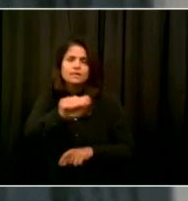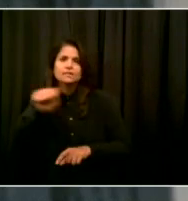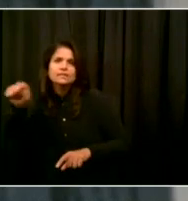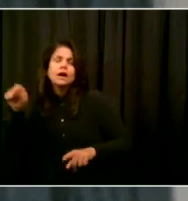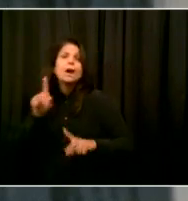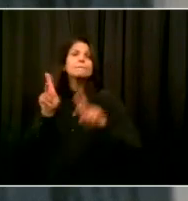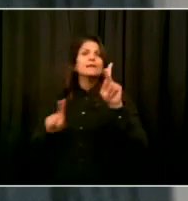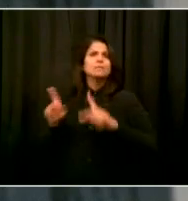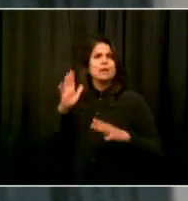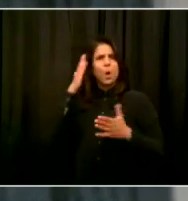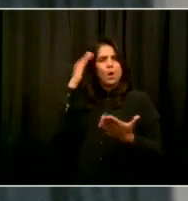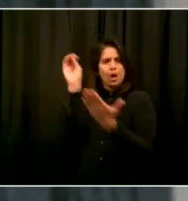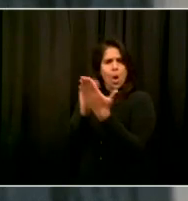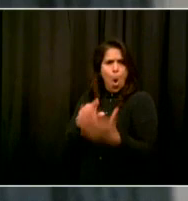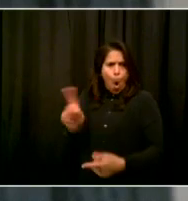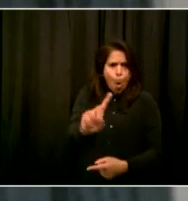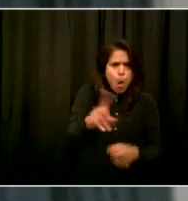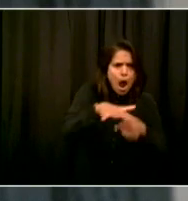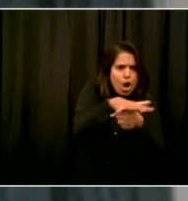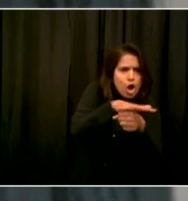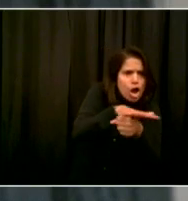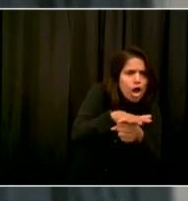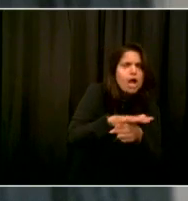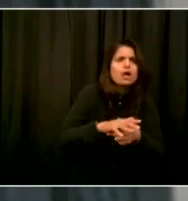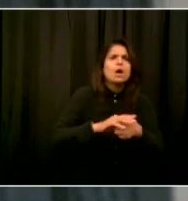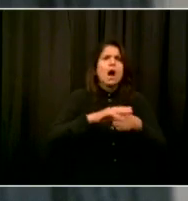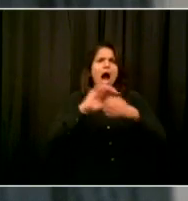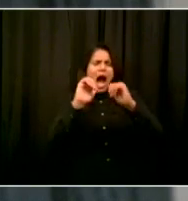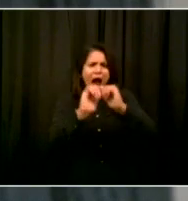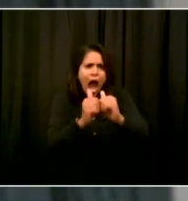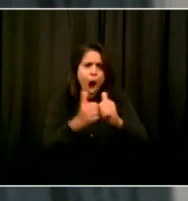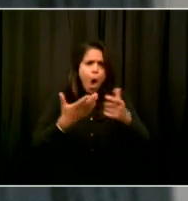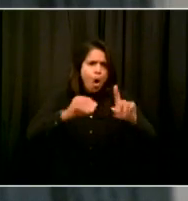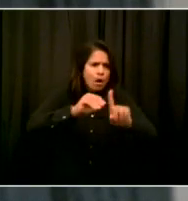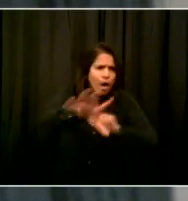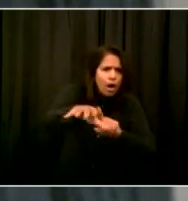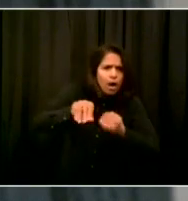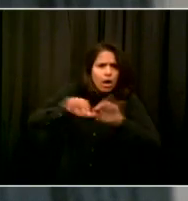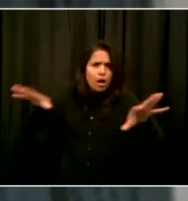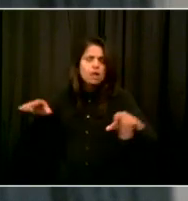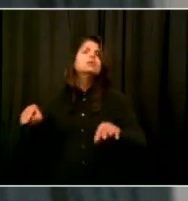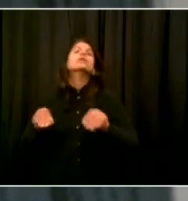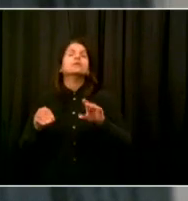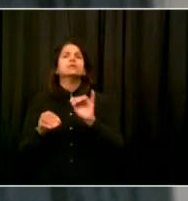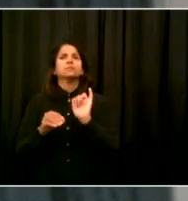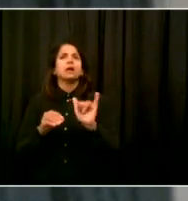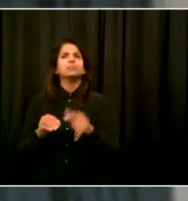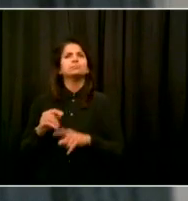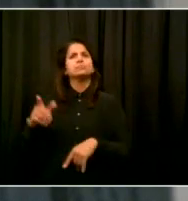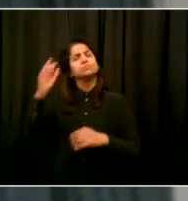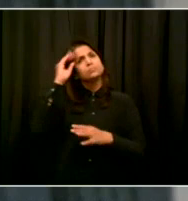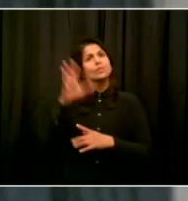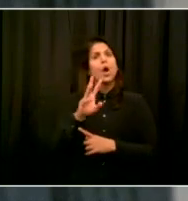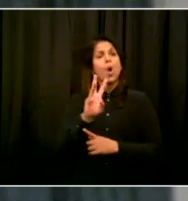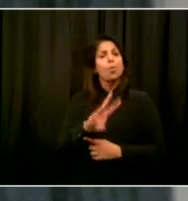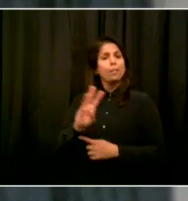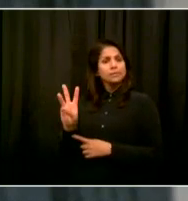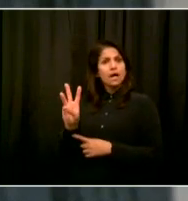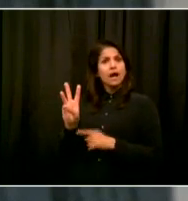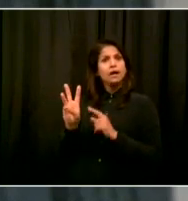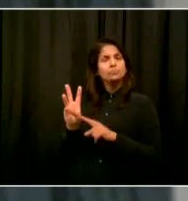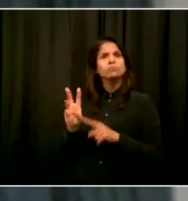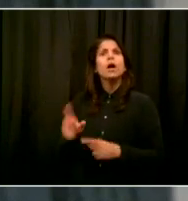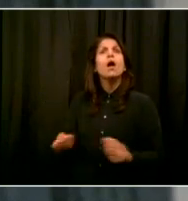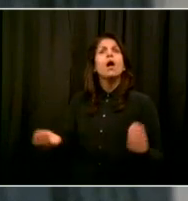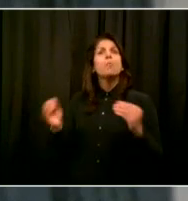COVID-19, which is why we're pleased to announce we've updated our website to offer even more timely information to New Yorkers. The